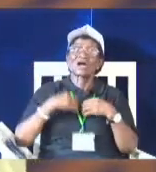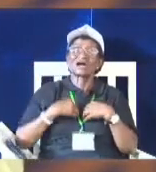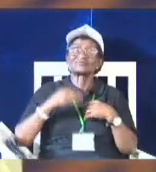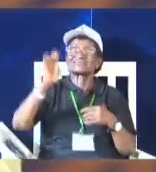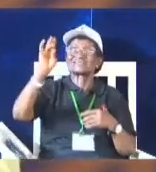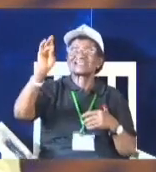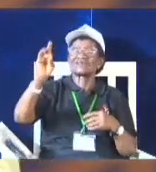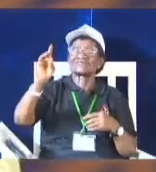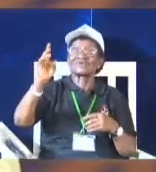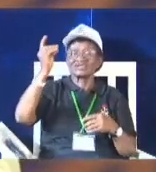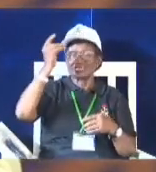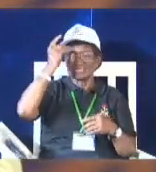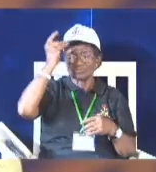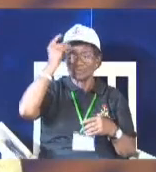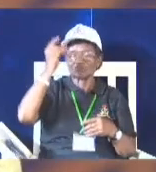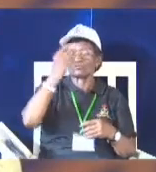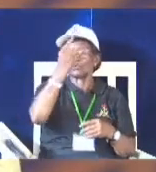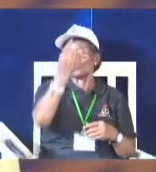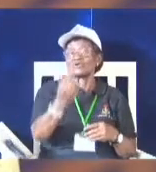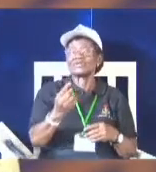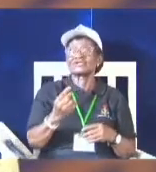only.